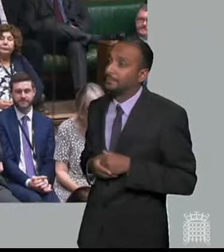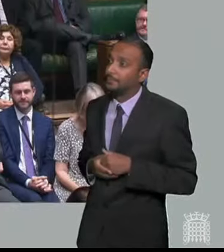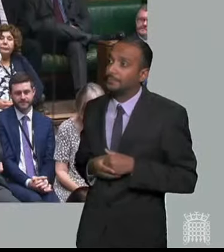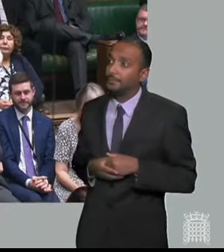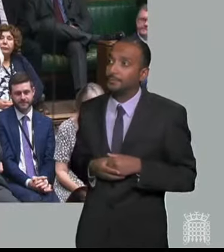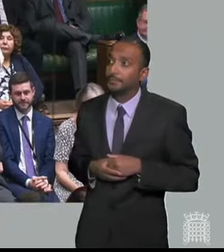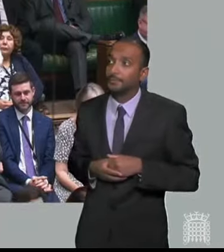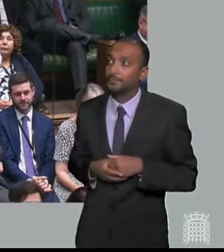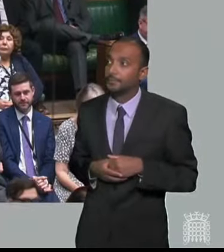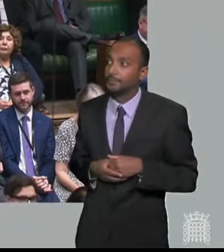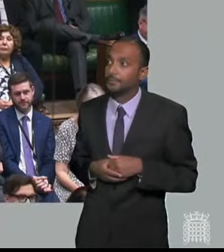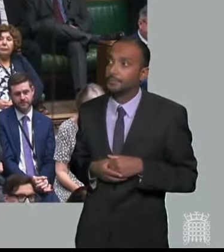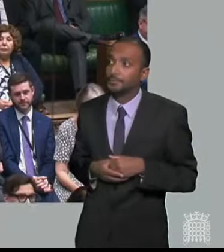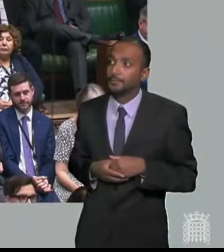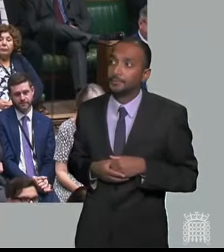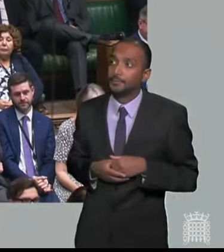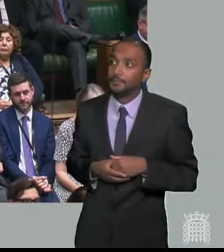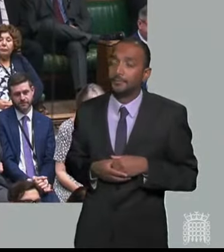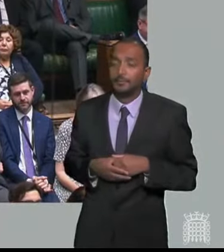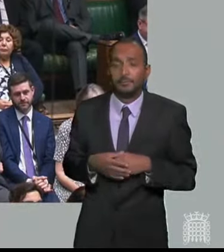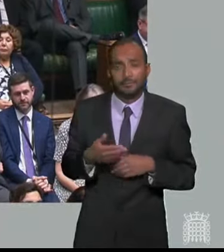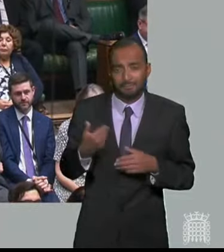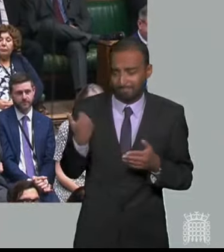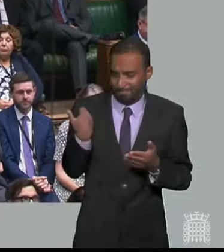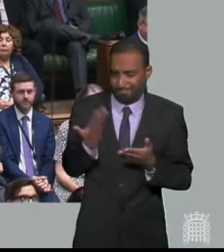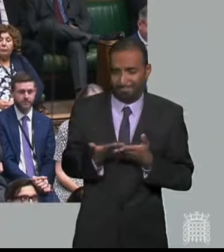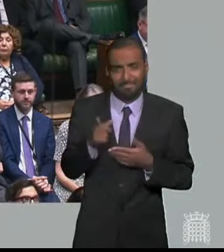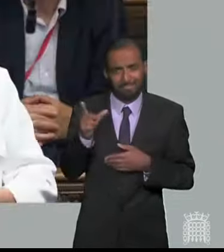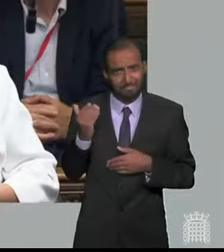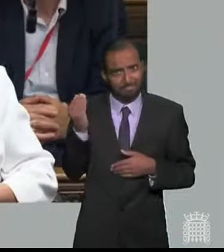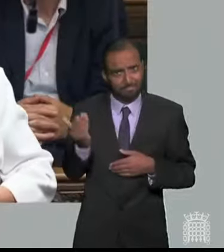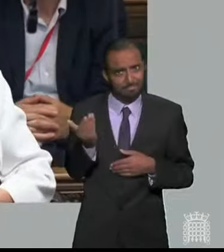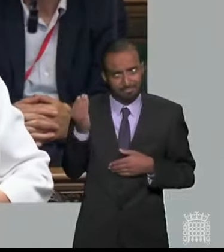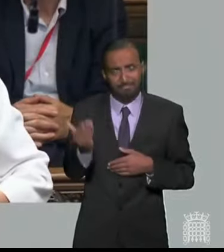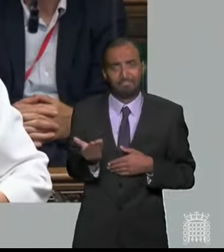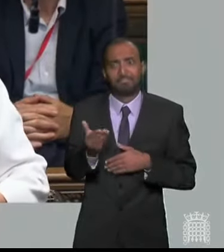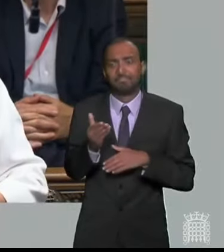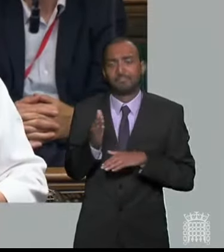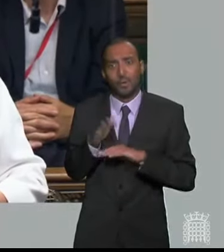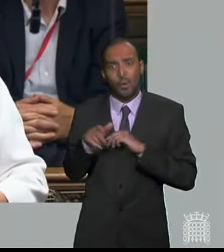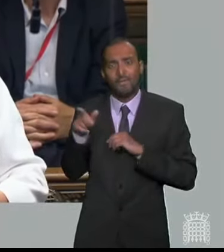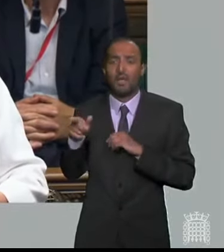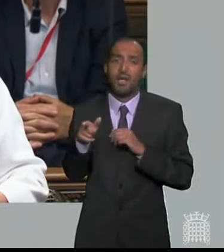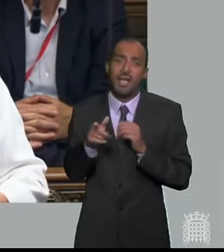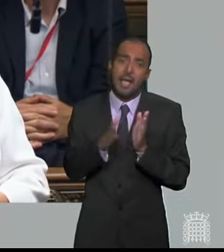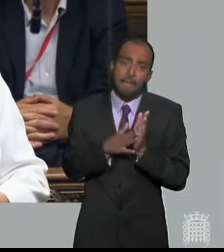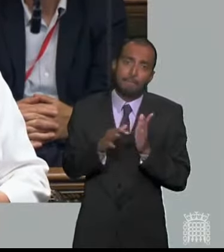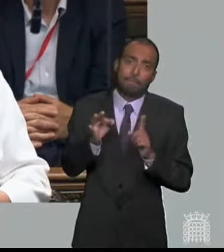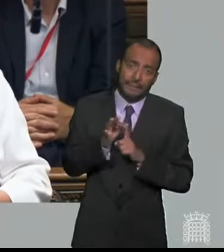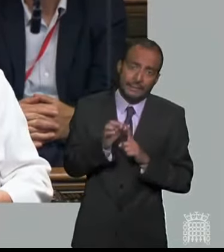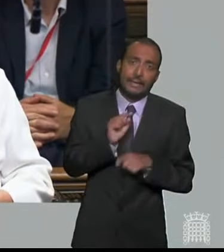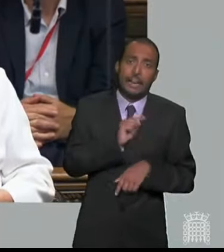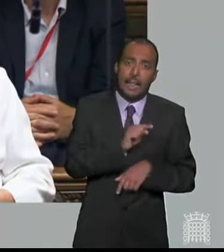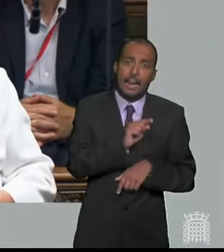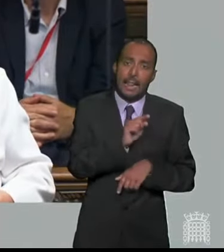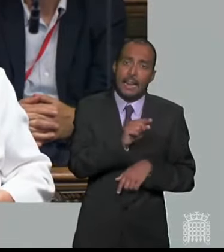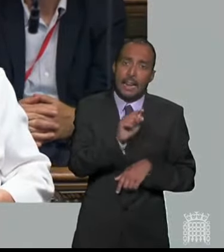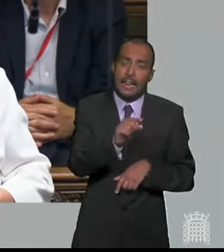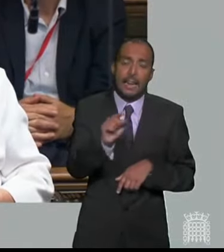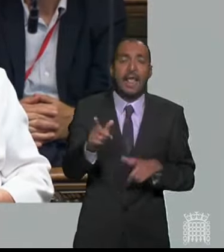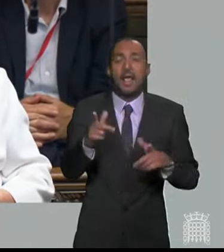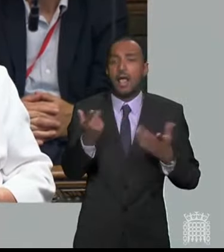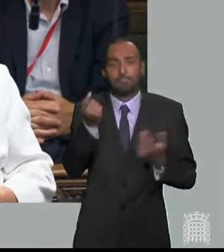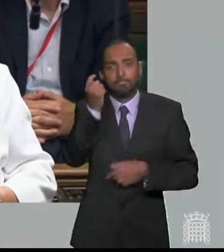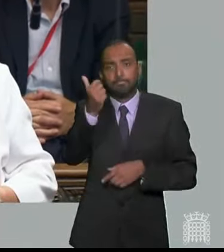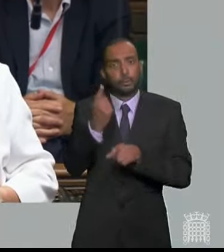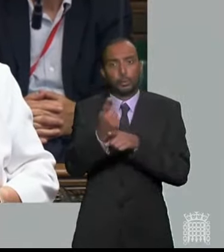We've heard far too much lately about ministerial posteriors and very little about prosperity for the country, even in